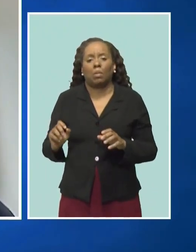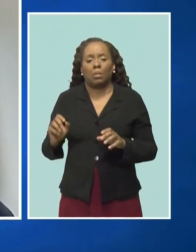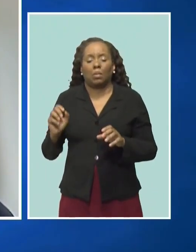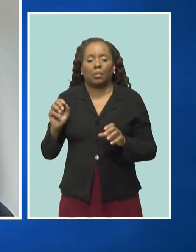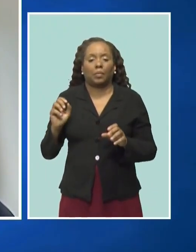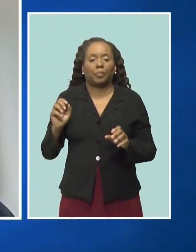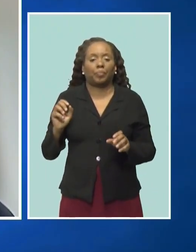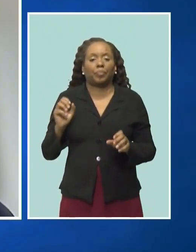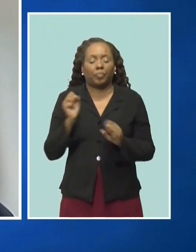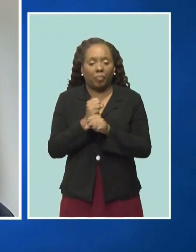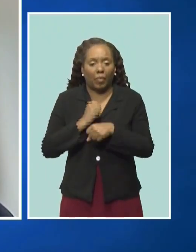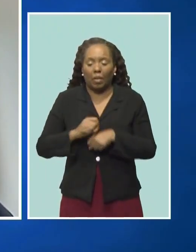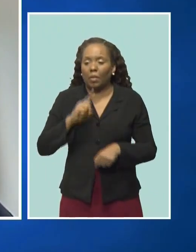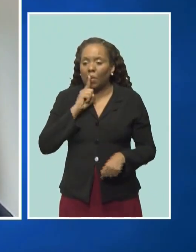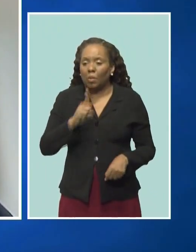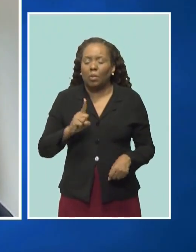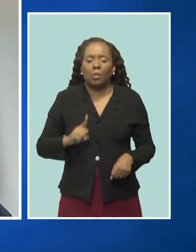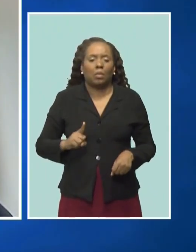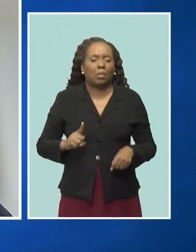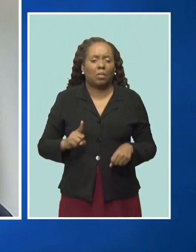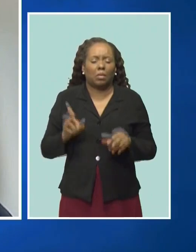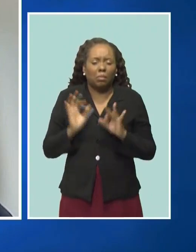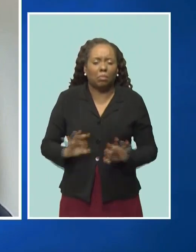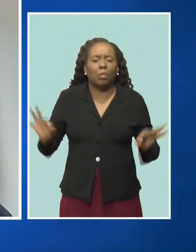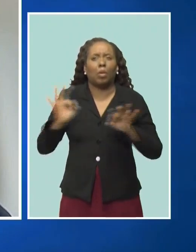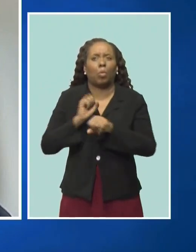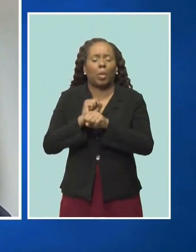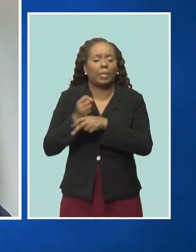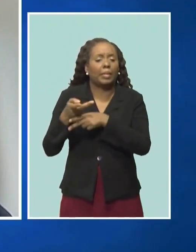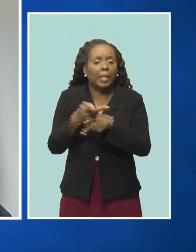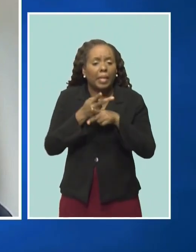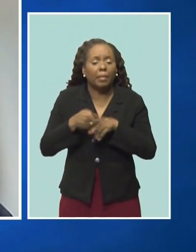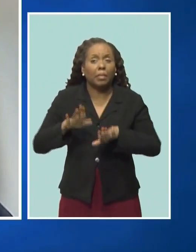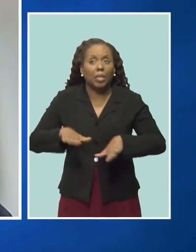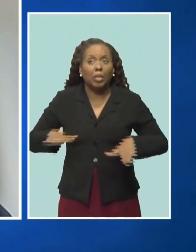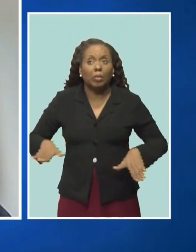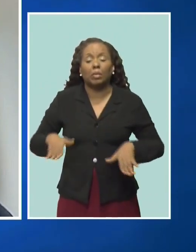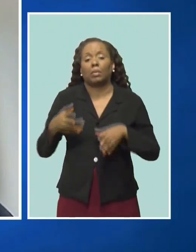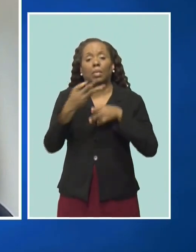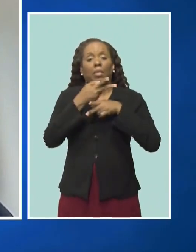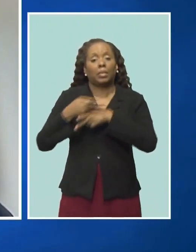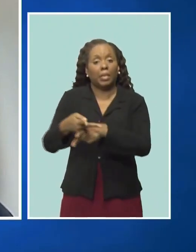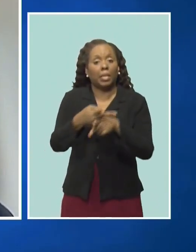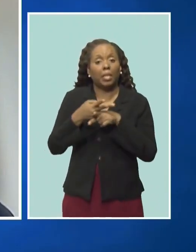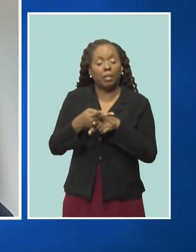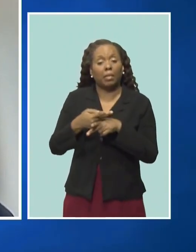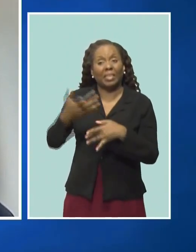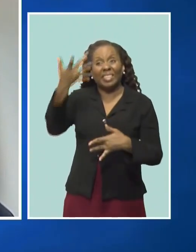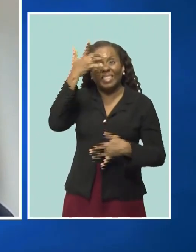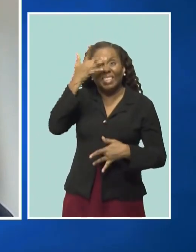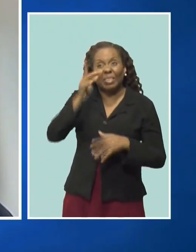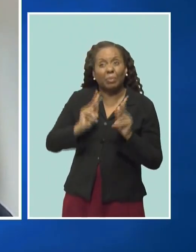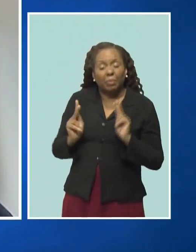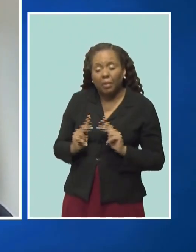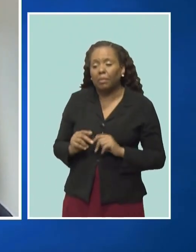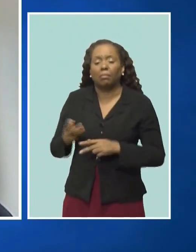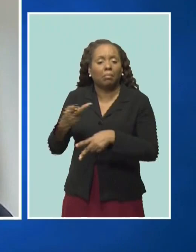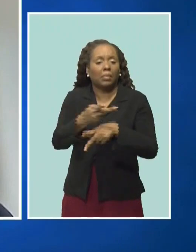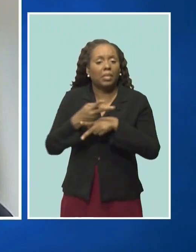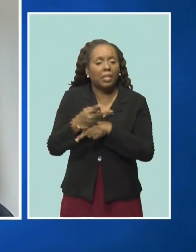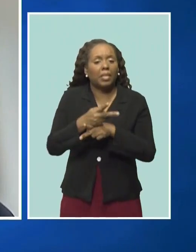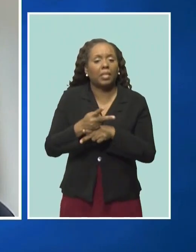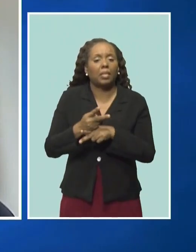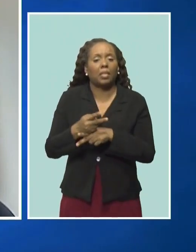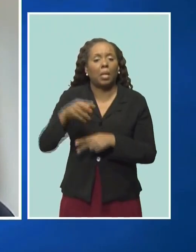that this fundamental work of taking care of children, of taking care of the ill, taking care of persons with disabilities, taking care